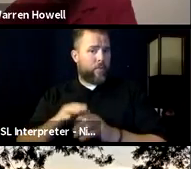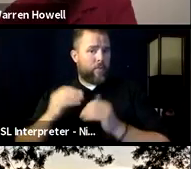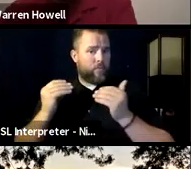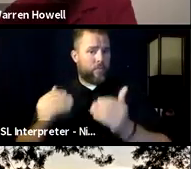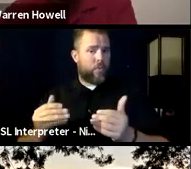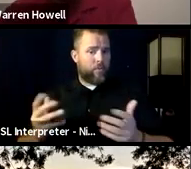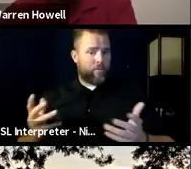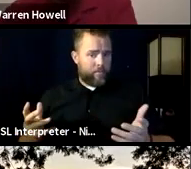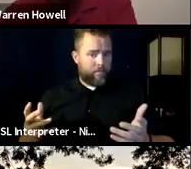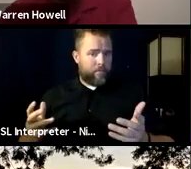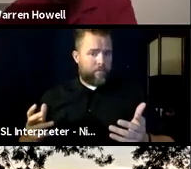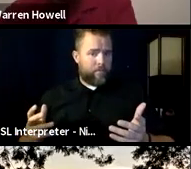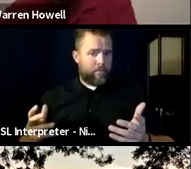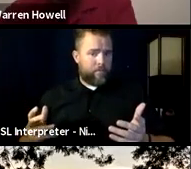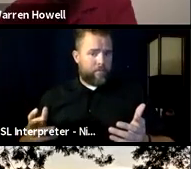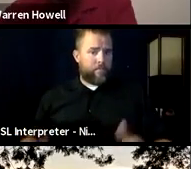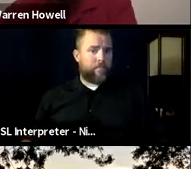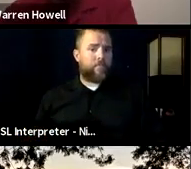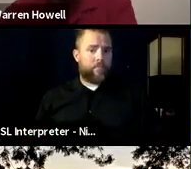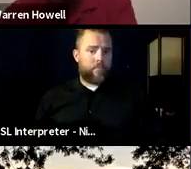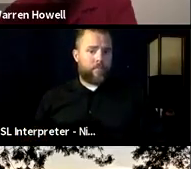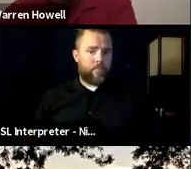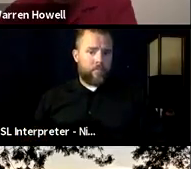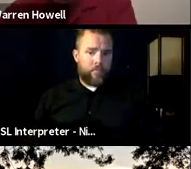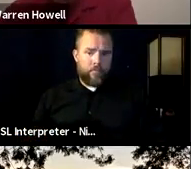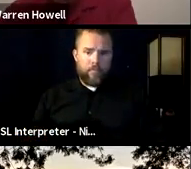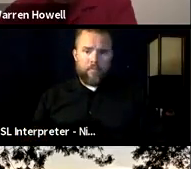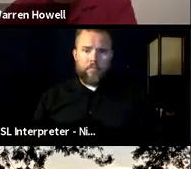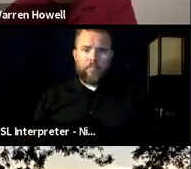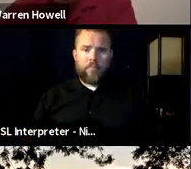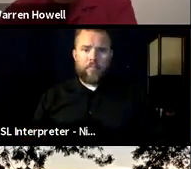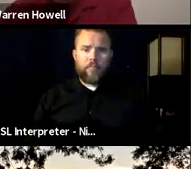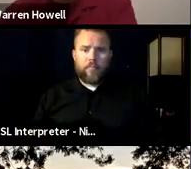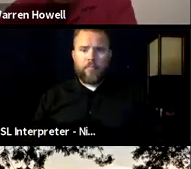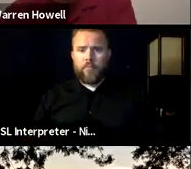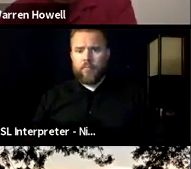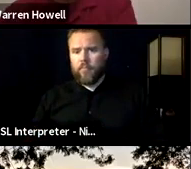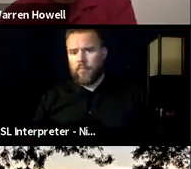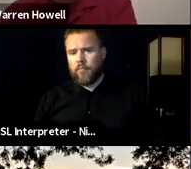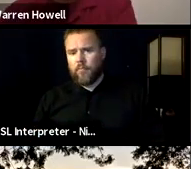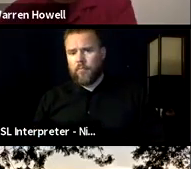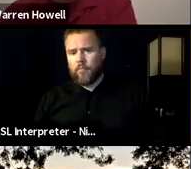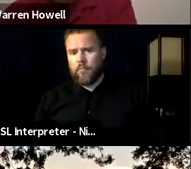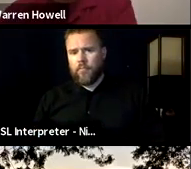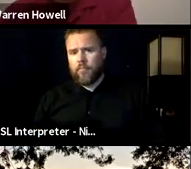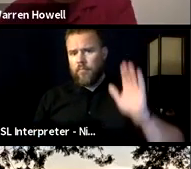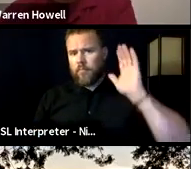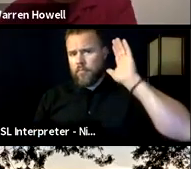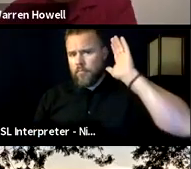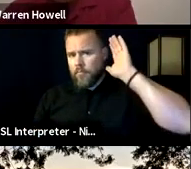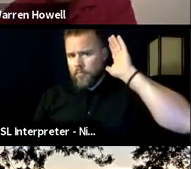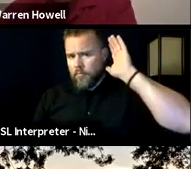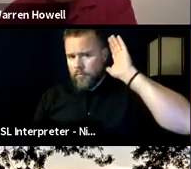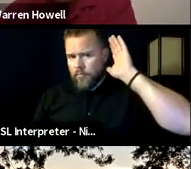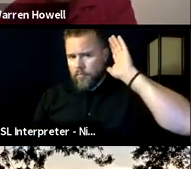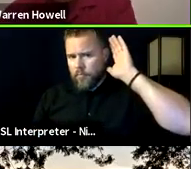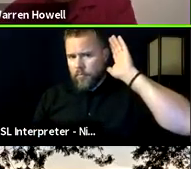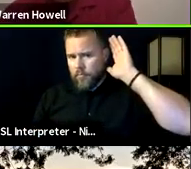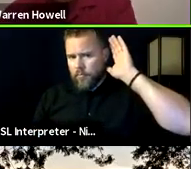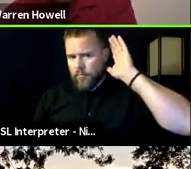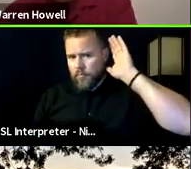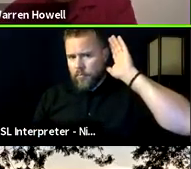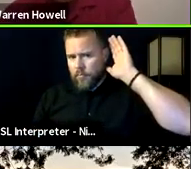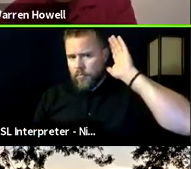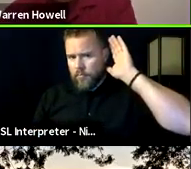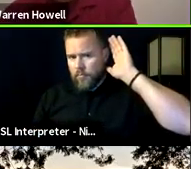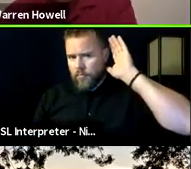Okay. Yes. Dr. Powell, can you please a little context and background to that, please? I'm having a